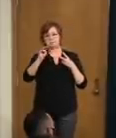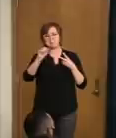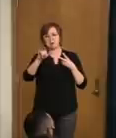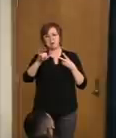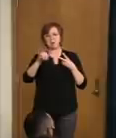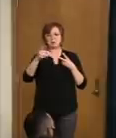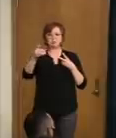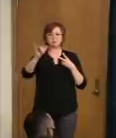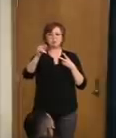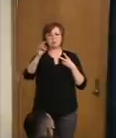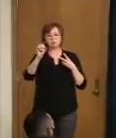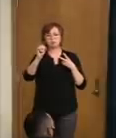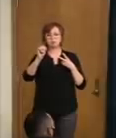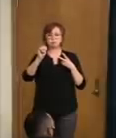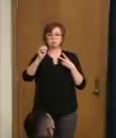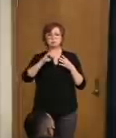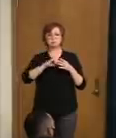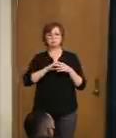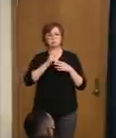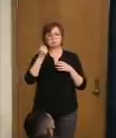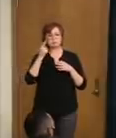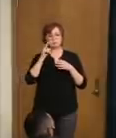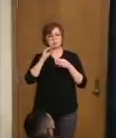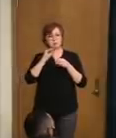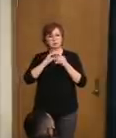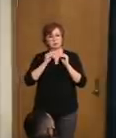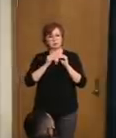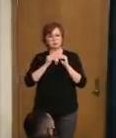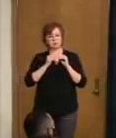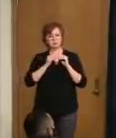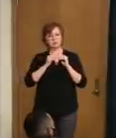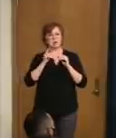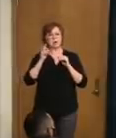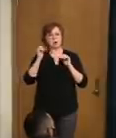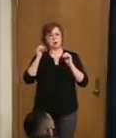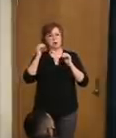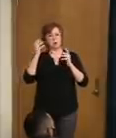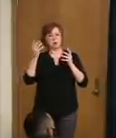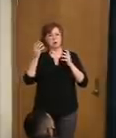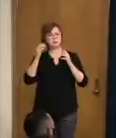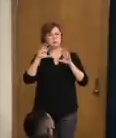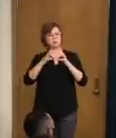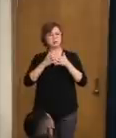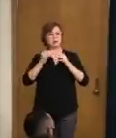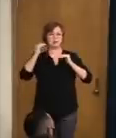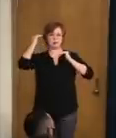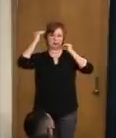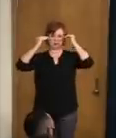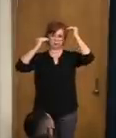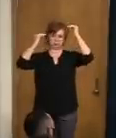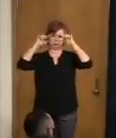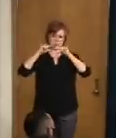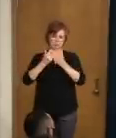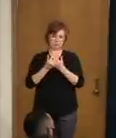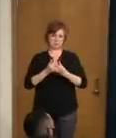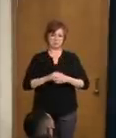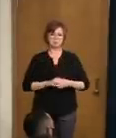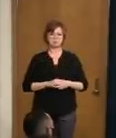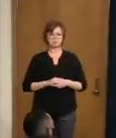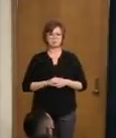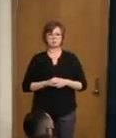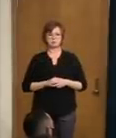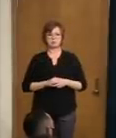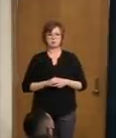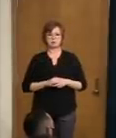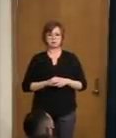be really low, hopefully, but that doesn't mean we shouldn't get vaccinated when our turn comes, as, for example, a healthy,